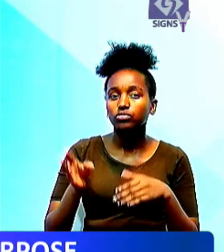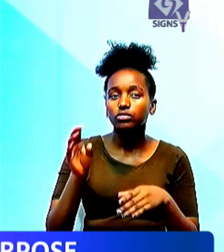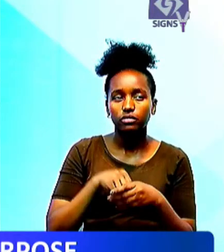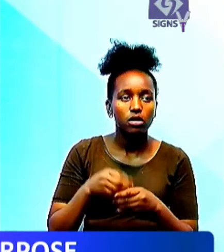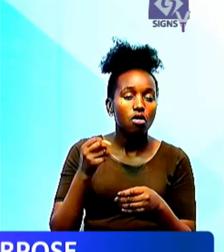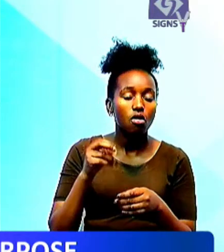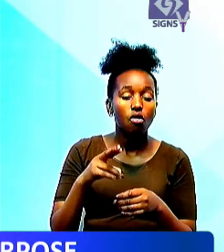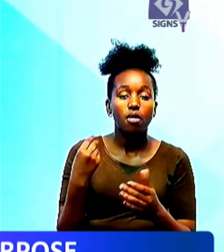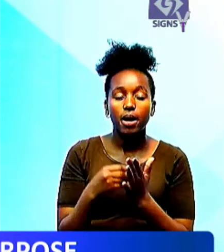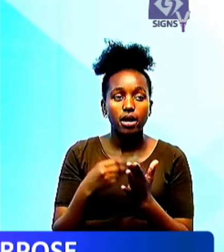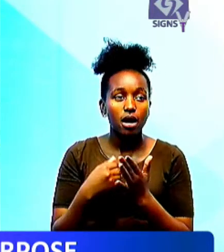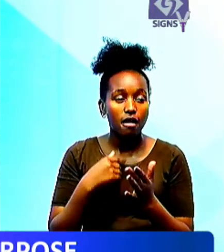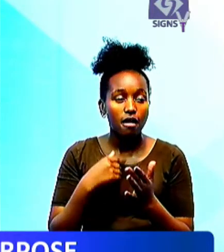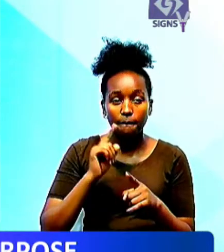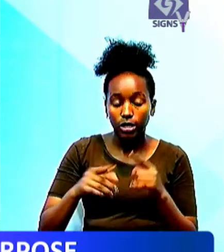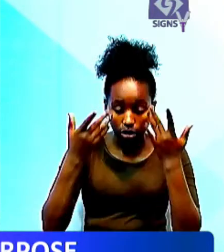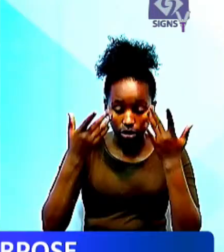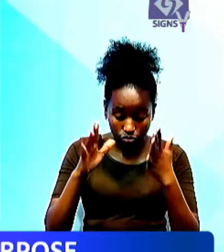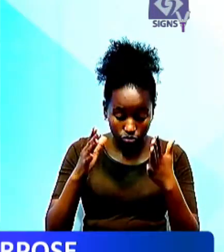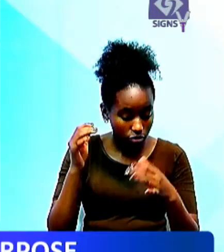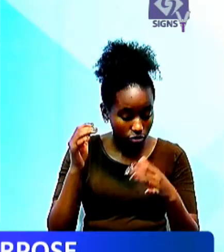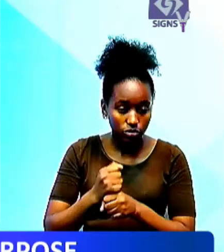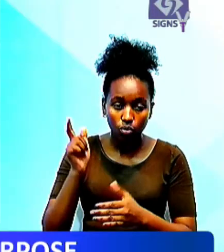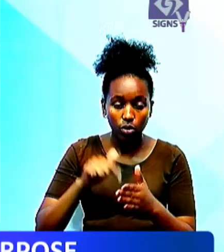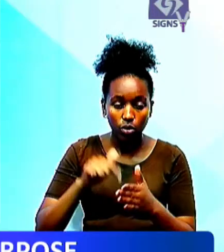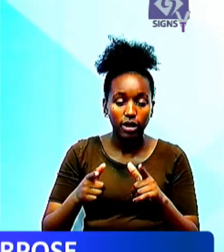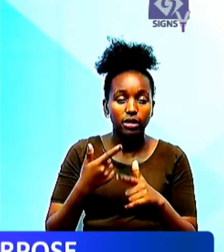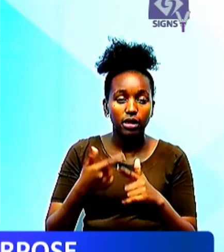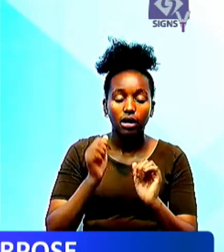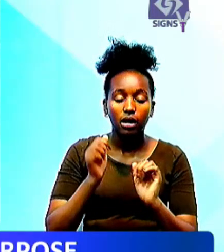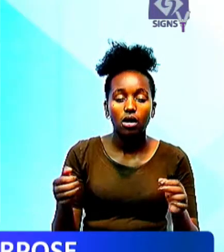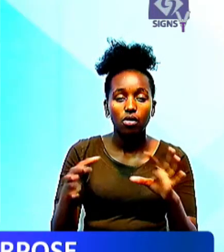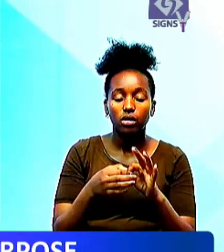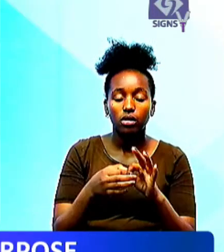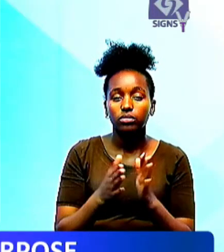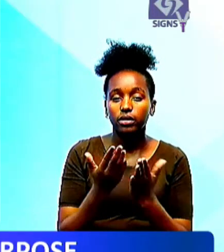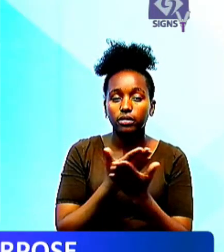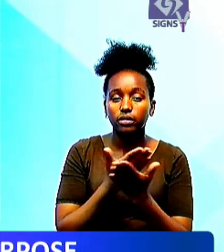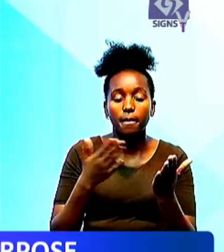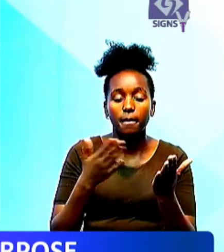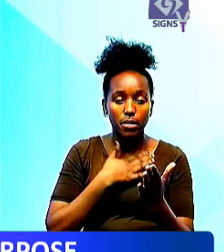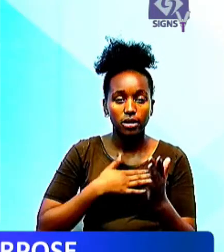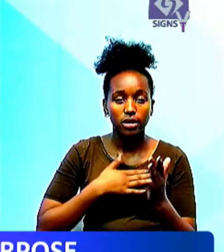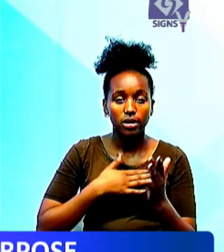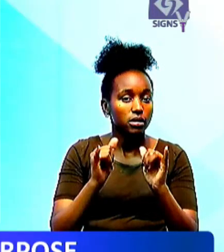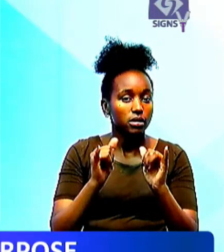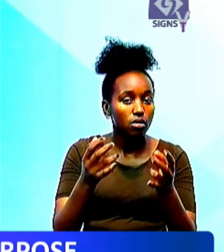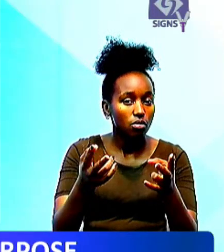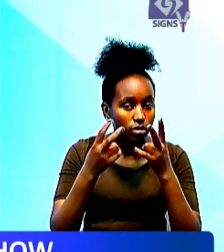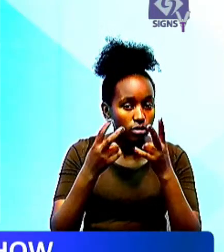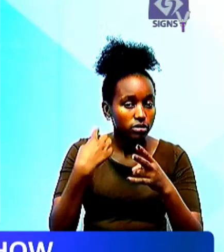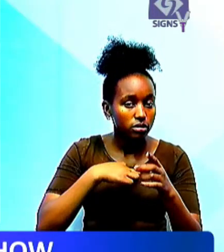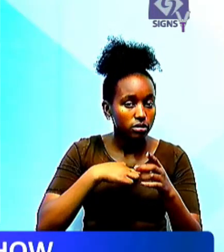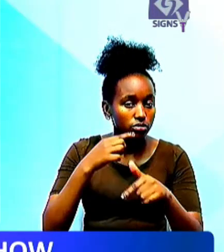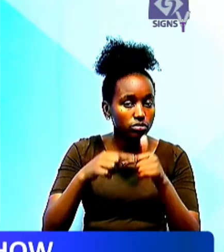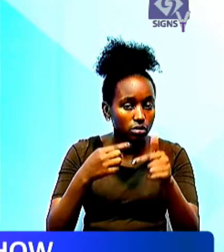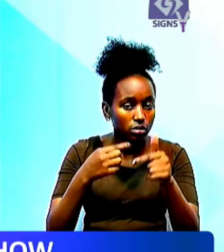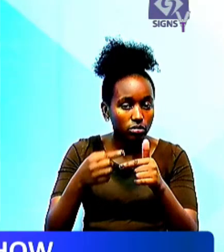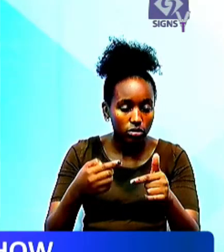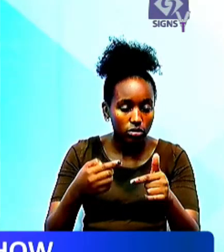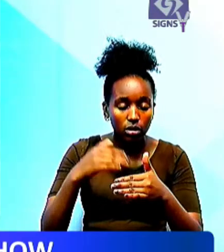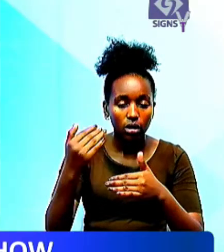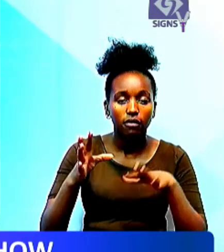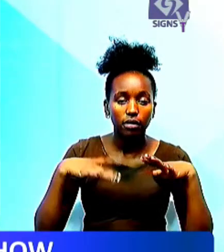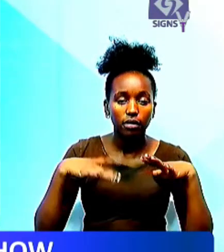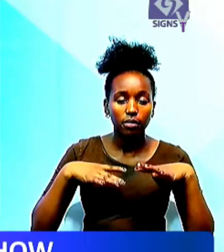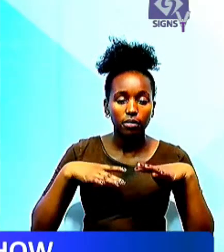don't know what to do with it. Probably they might reach out to NABO Capital. So do not go anywhere. We're going to be coming back with Mr. Moses